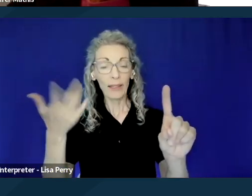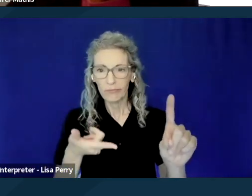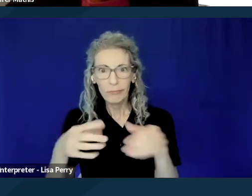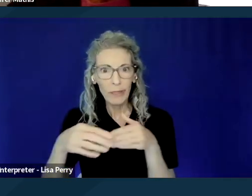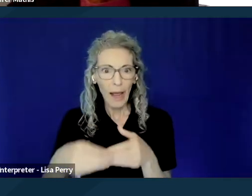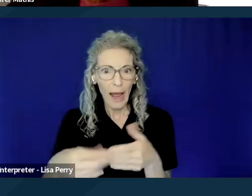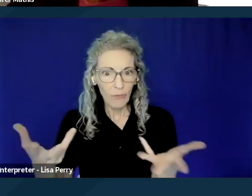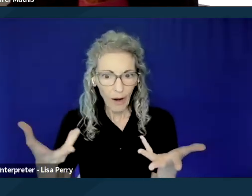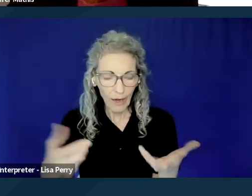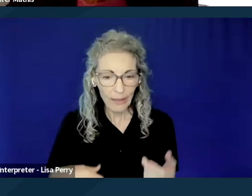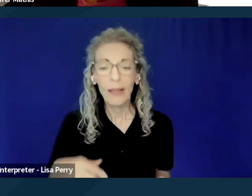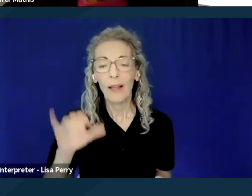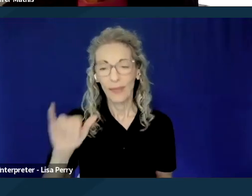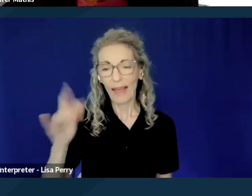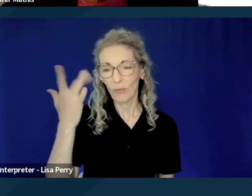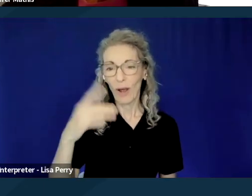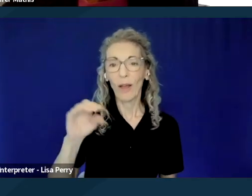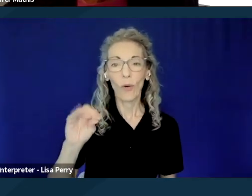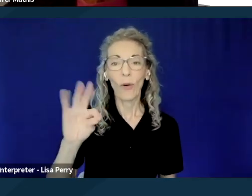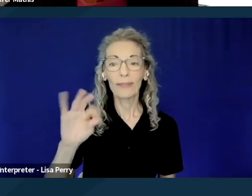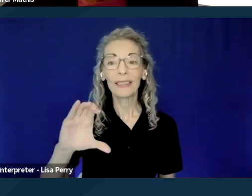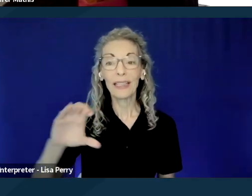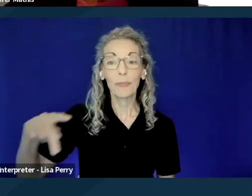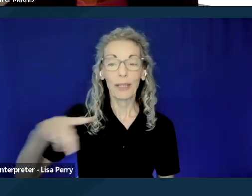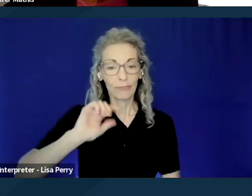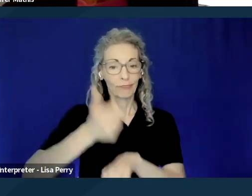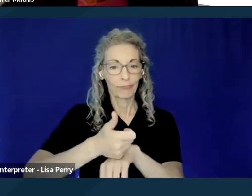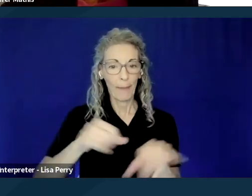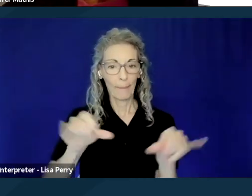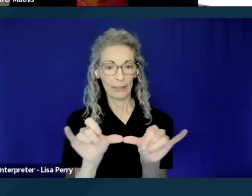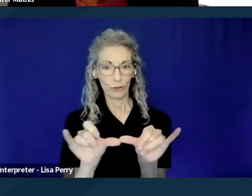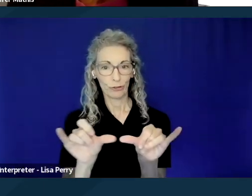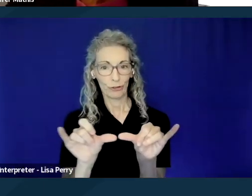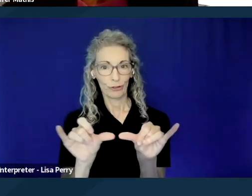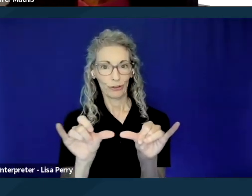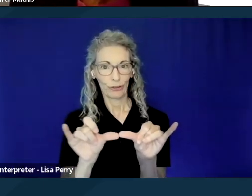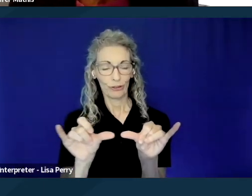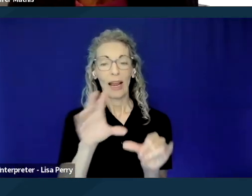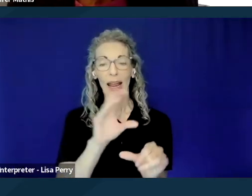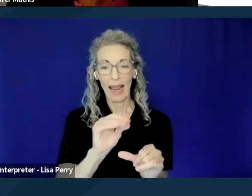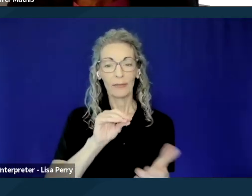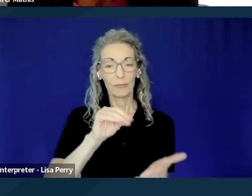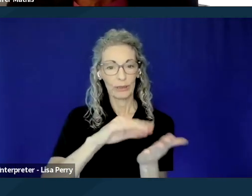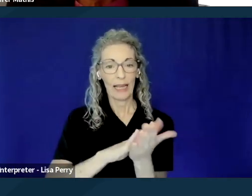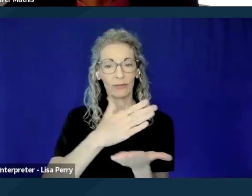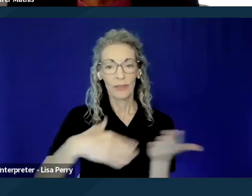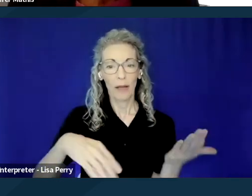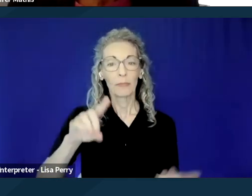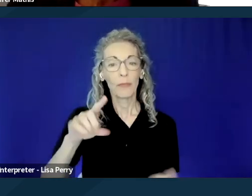why OFCCP put in a measurement and put in some data collection requirements